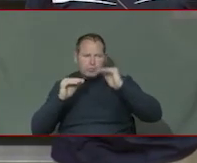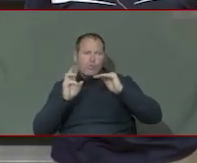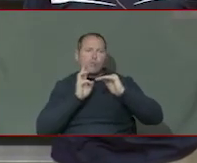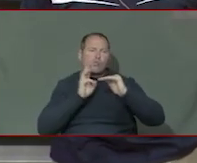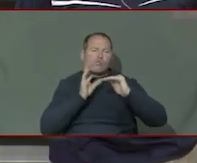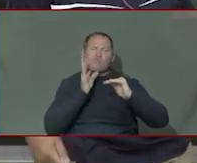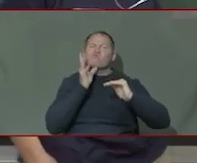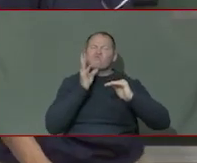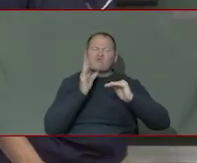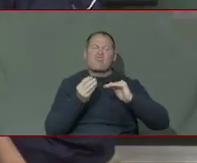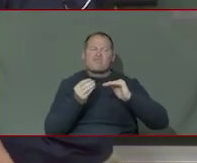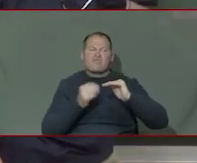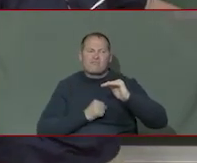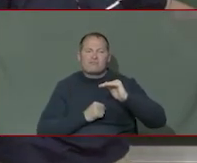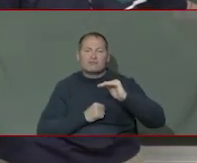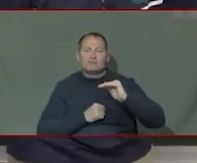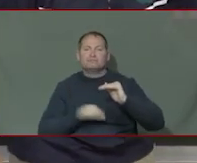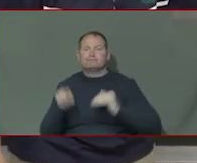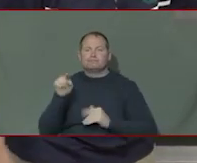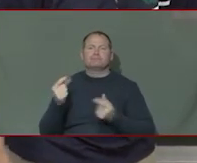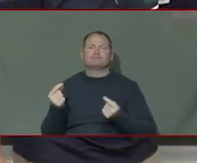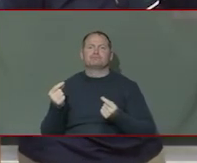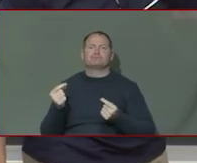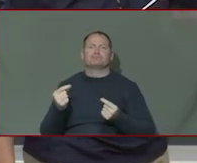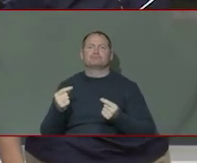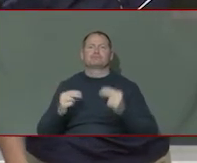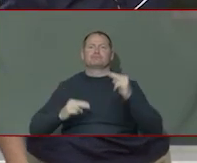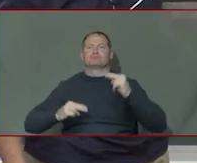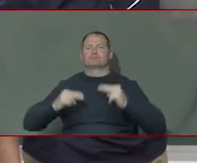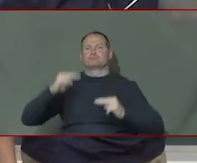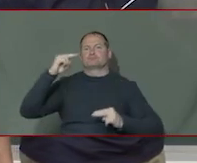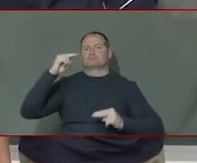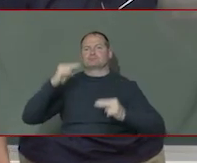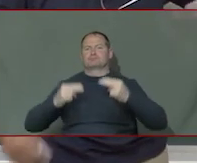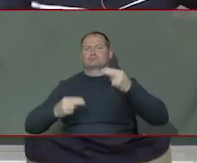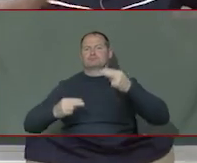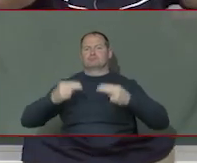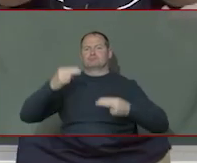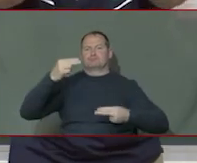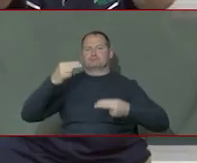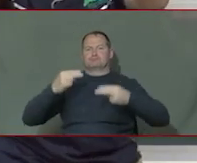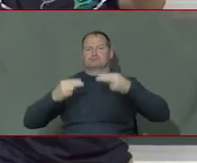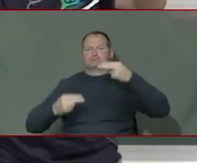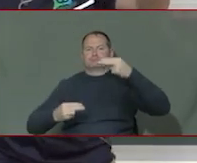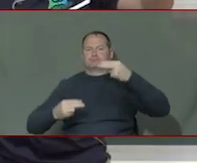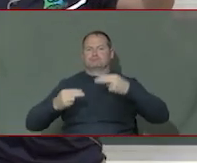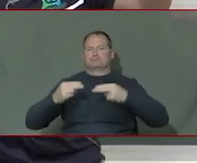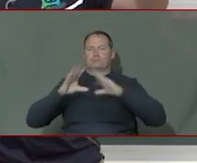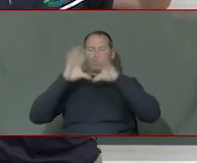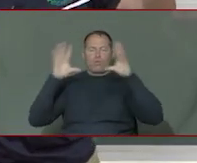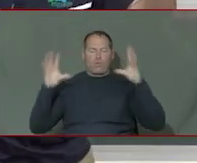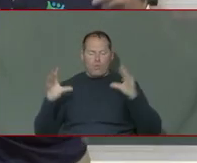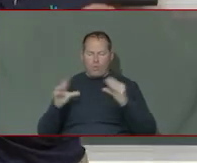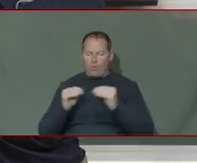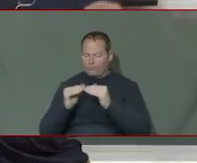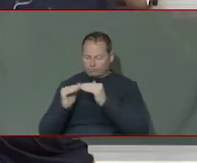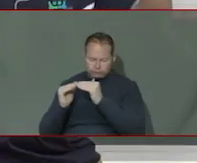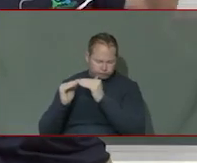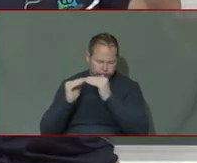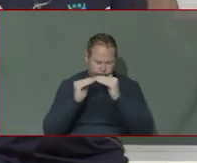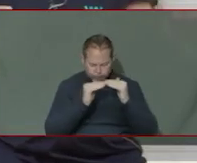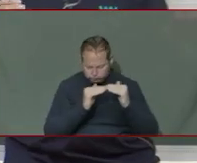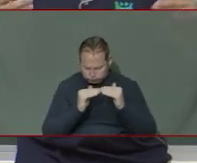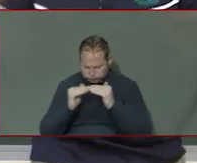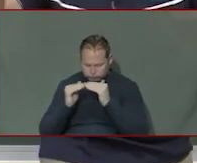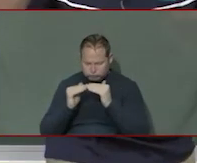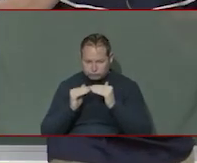in the body. Remember, that's what homeostasis is. Homeostasis is about keeping everything the same. Not too much,